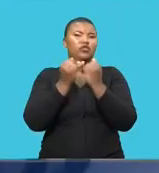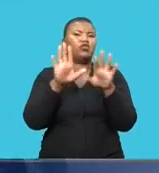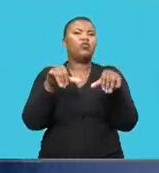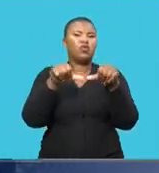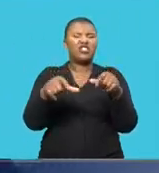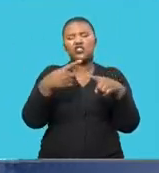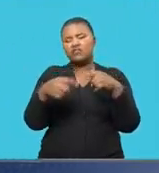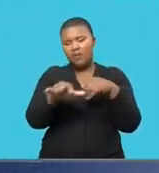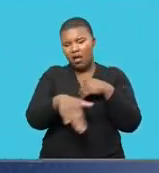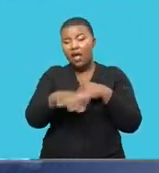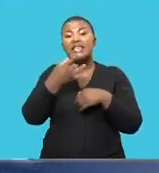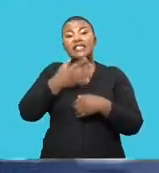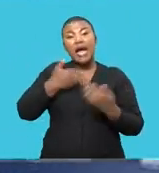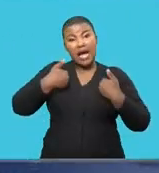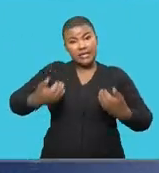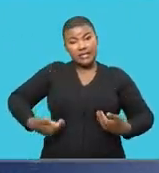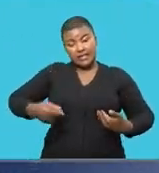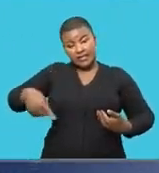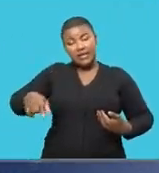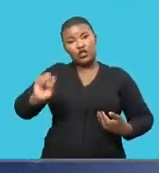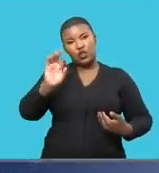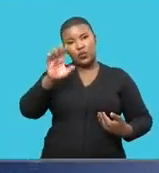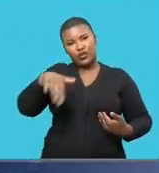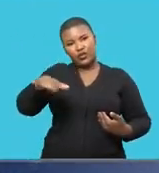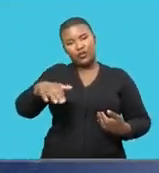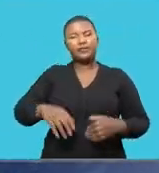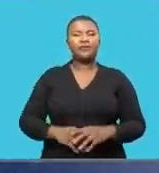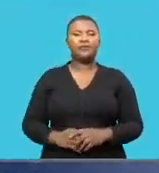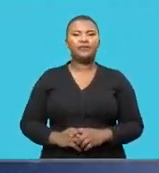domestic league this coming Sunday at Elkah Stadium.